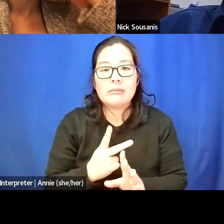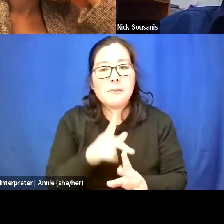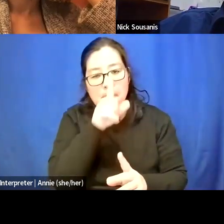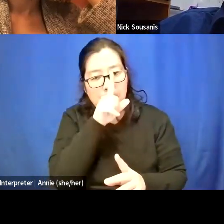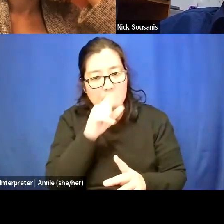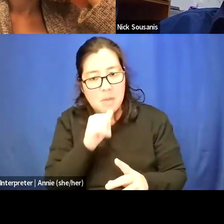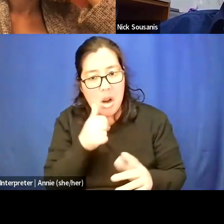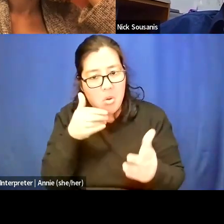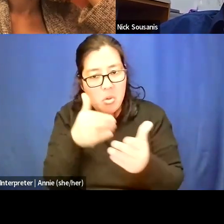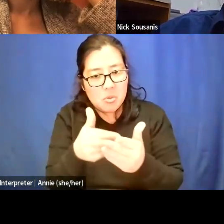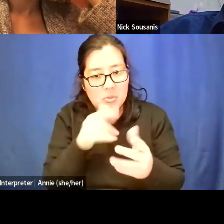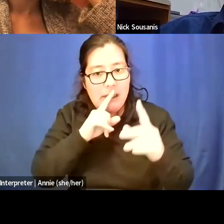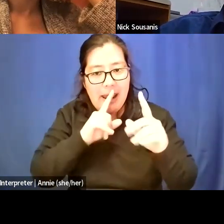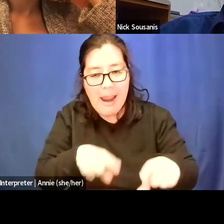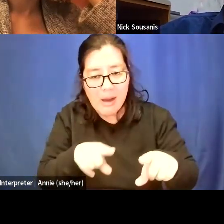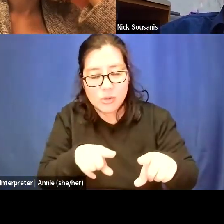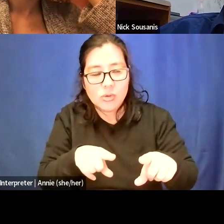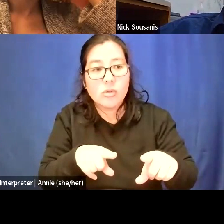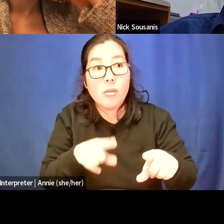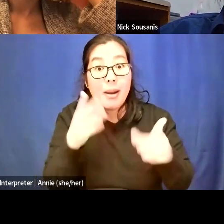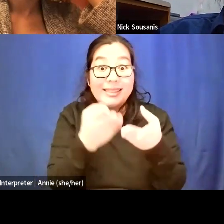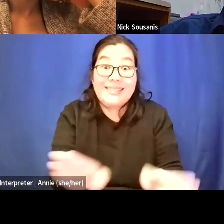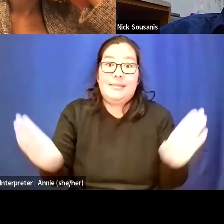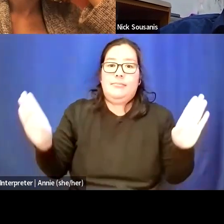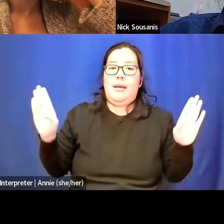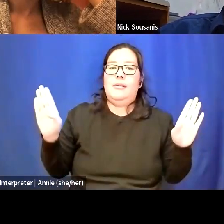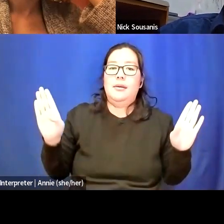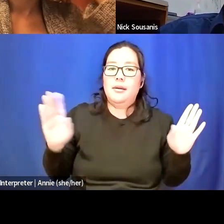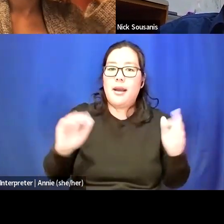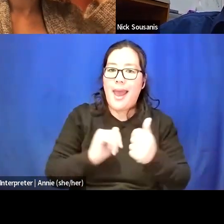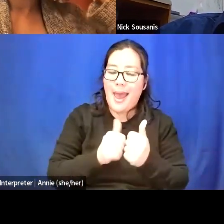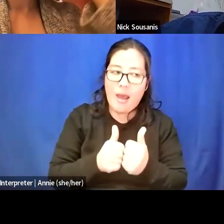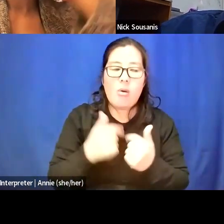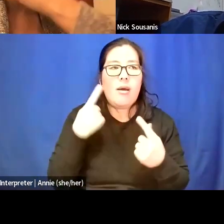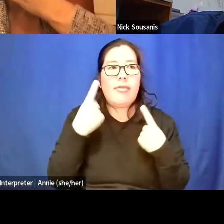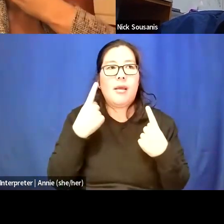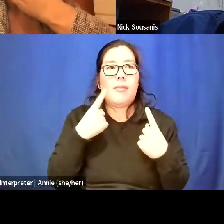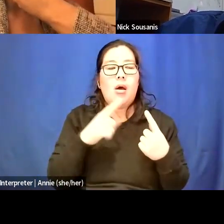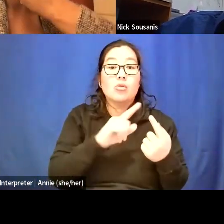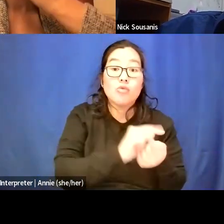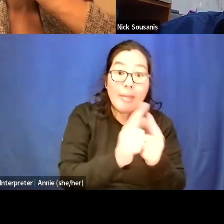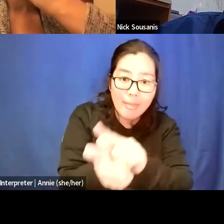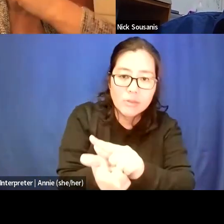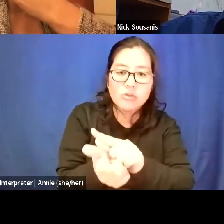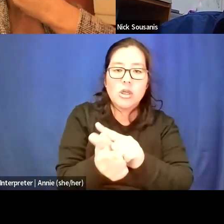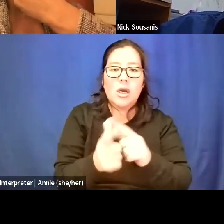feel like it's expanded on how I think about translation, adaptation,